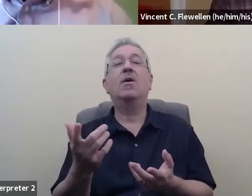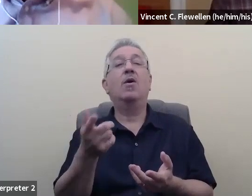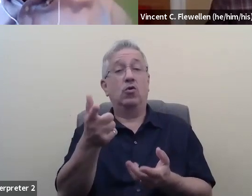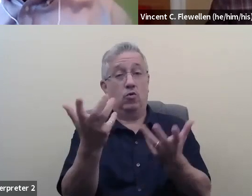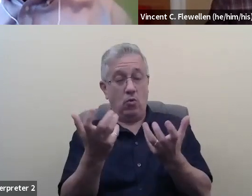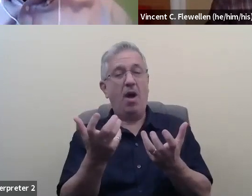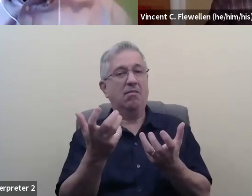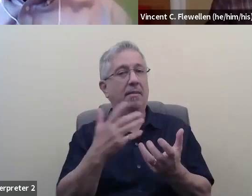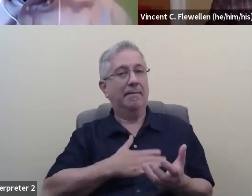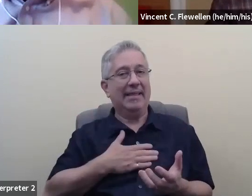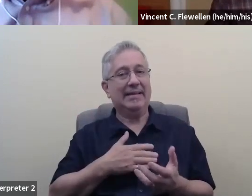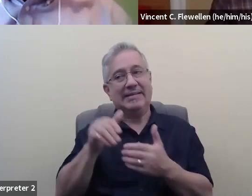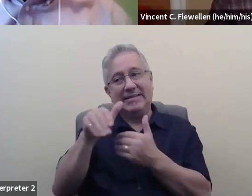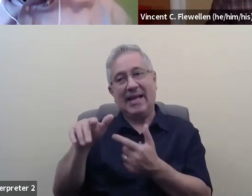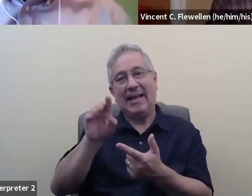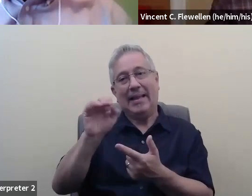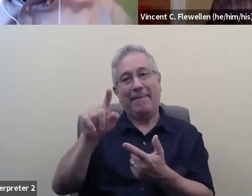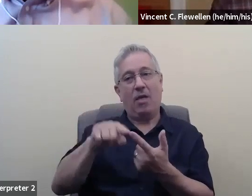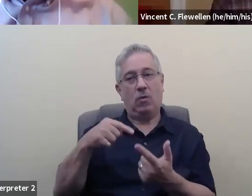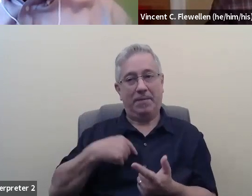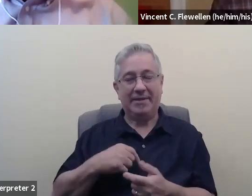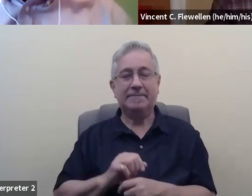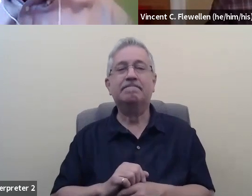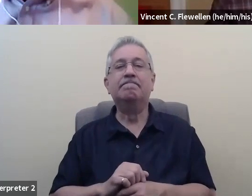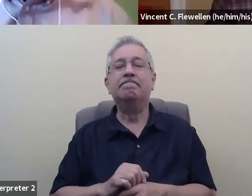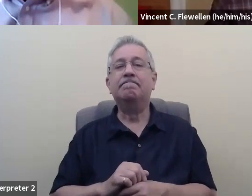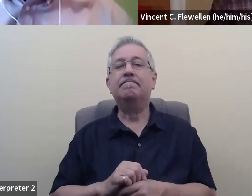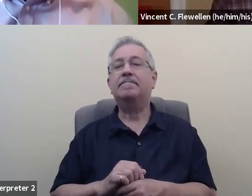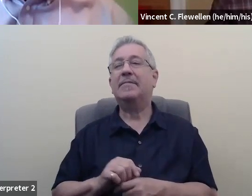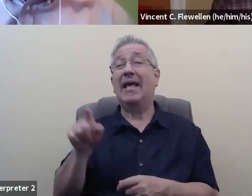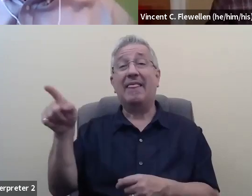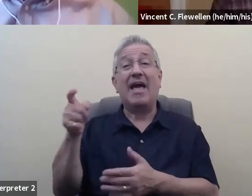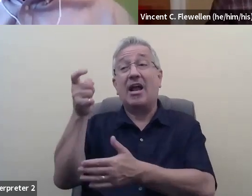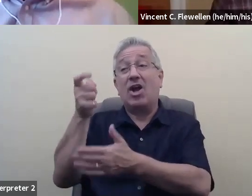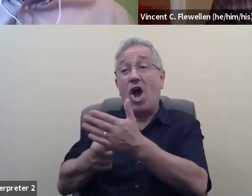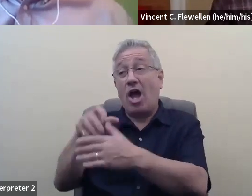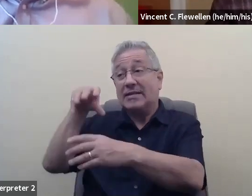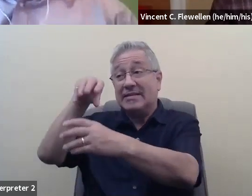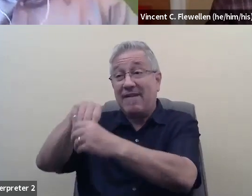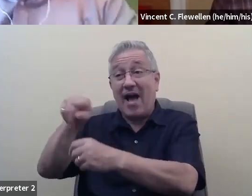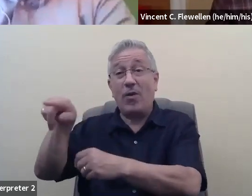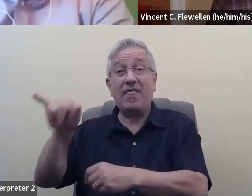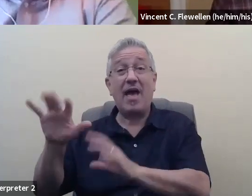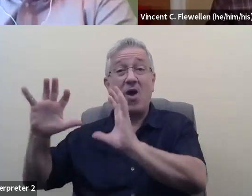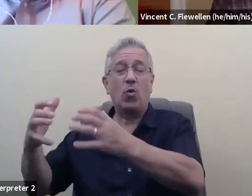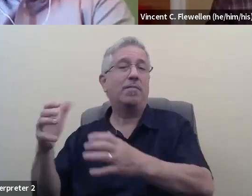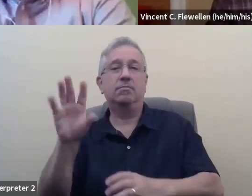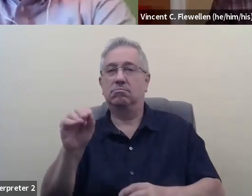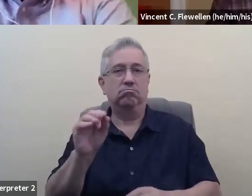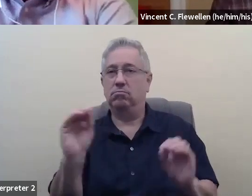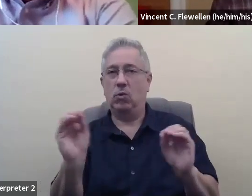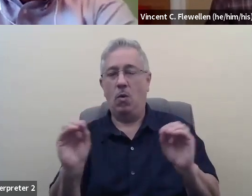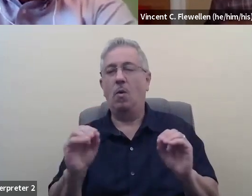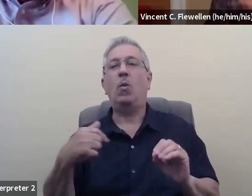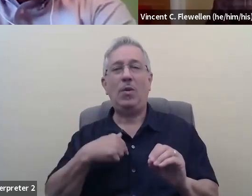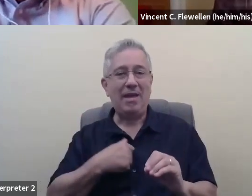me, and I'm happy to put you onto the consortium. There's no cost. Join when you can. We send out great minutes, and we have